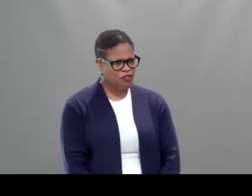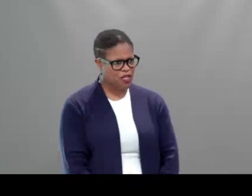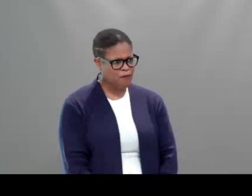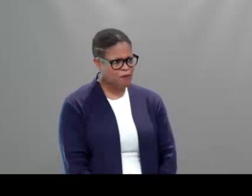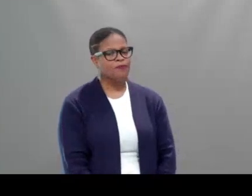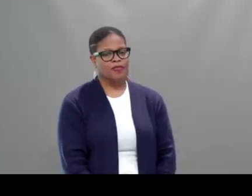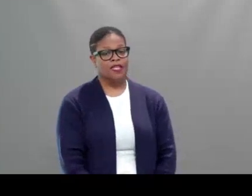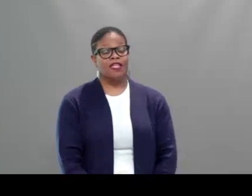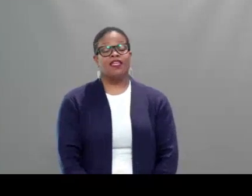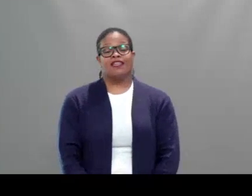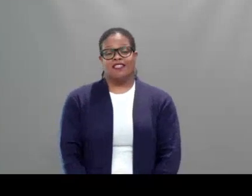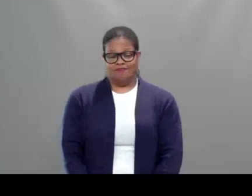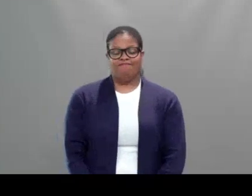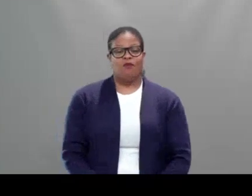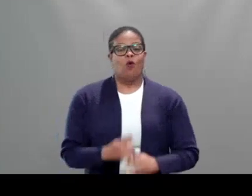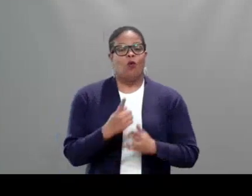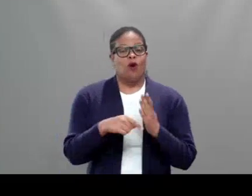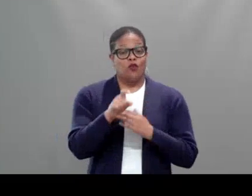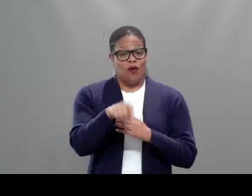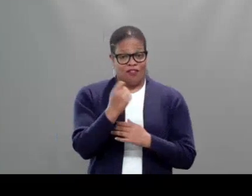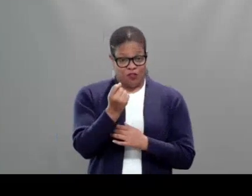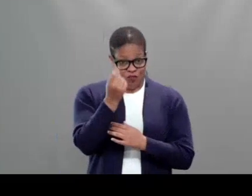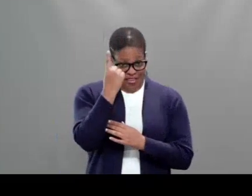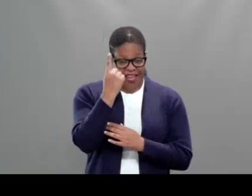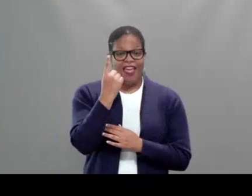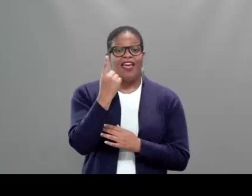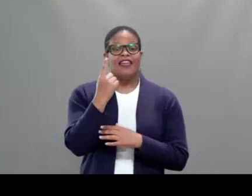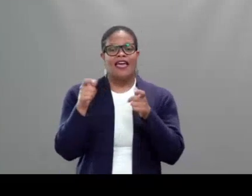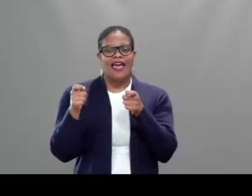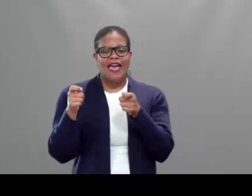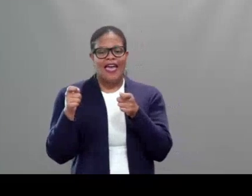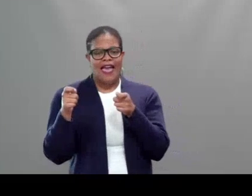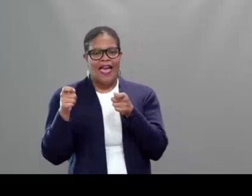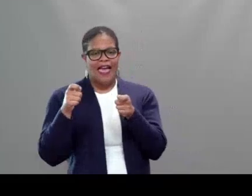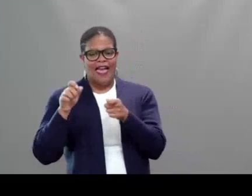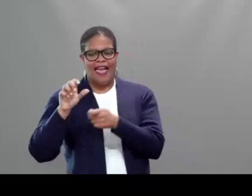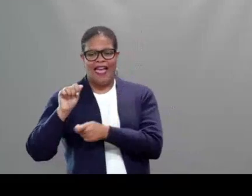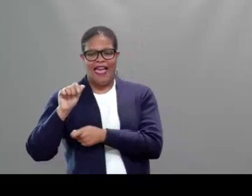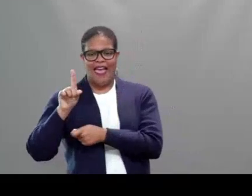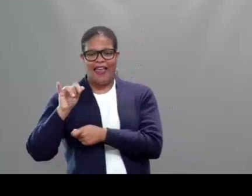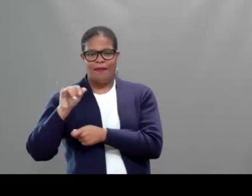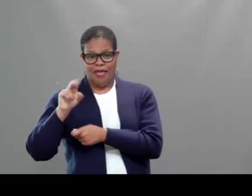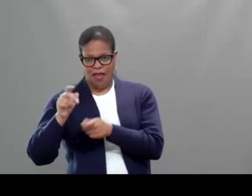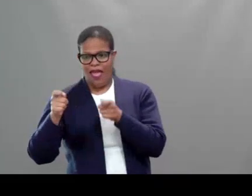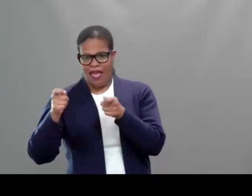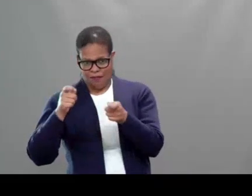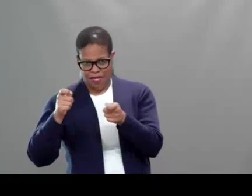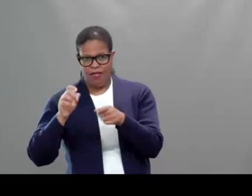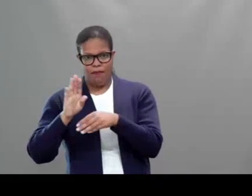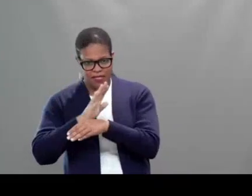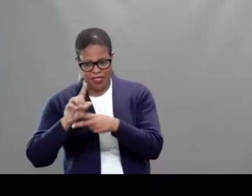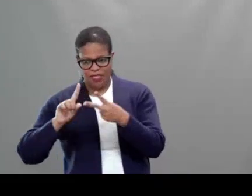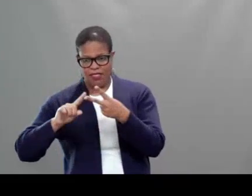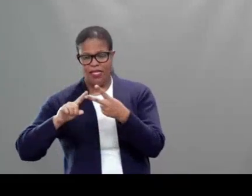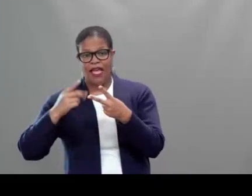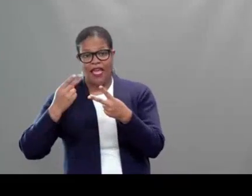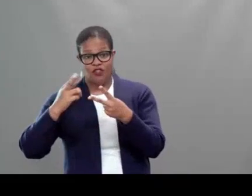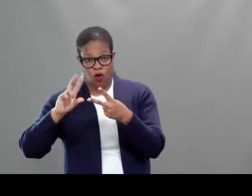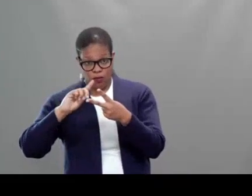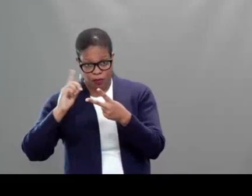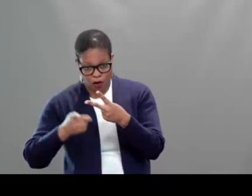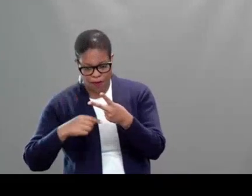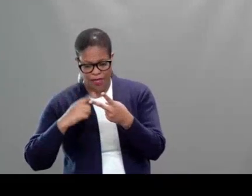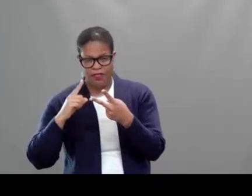my understanding? what you have to understand is that administratively, our business office and our HR